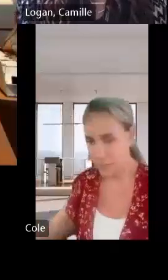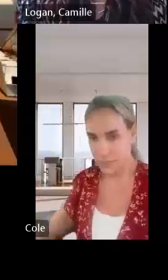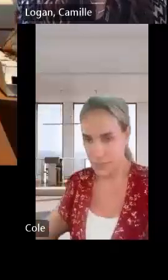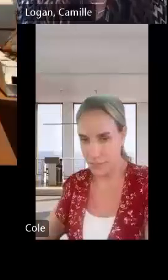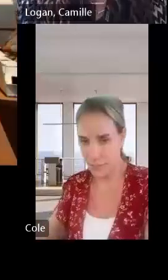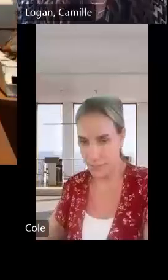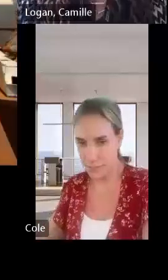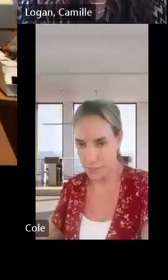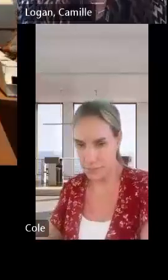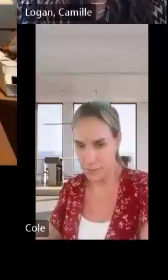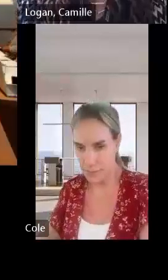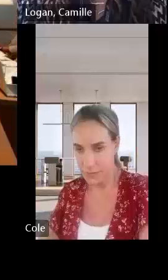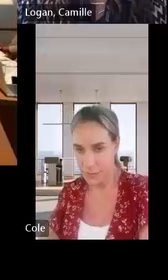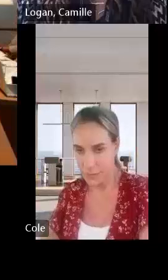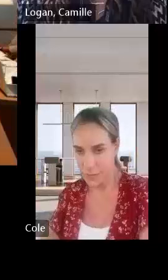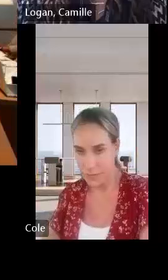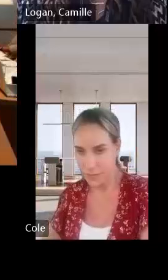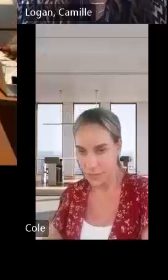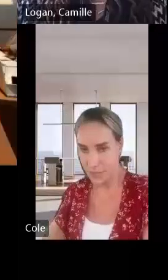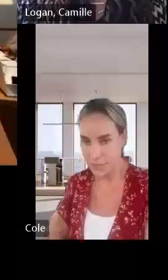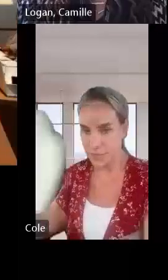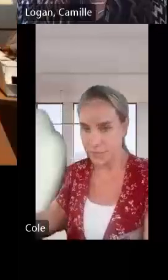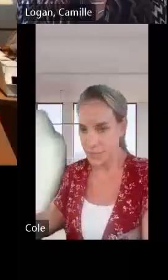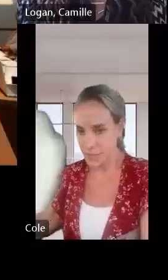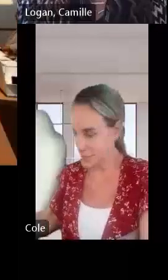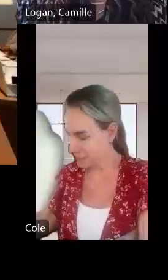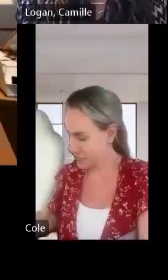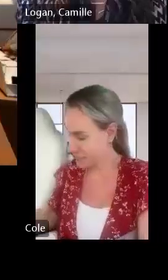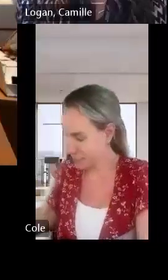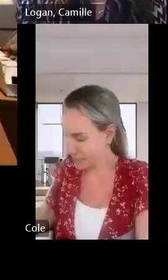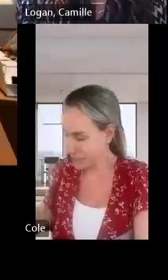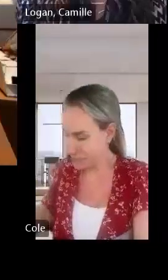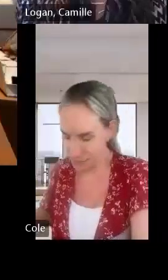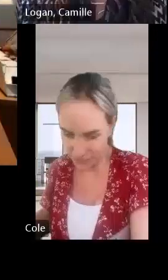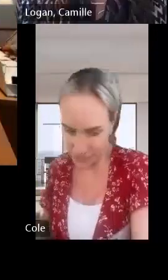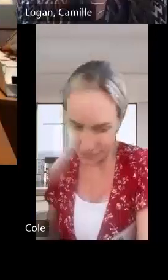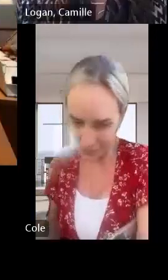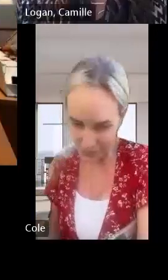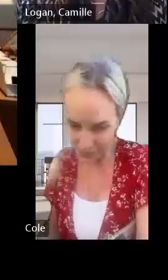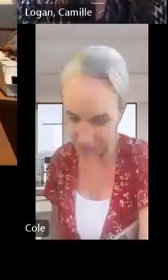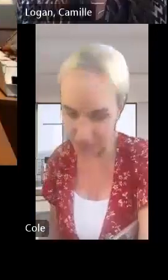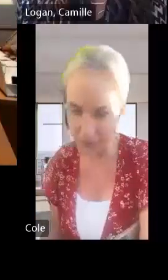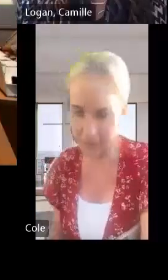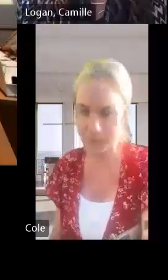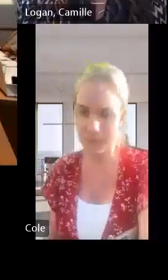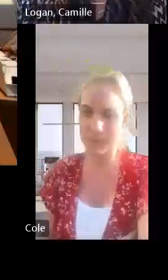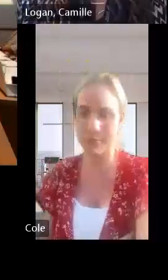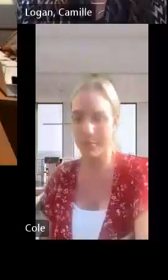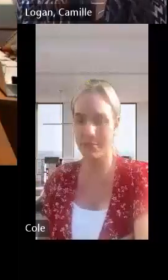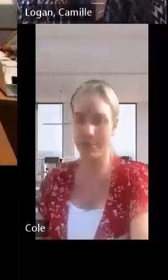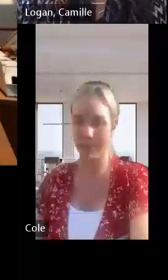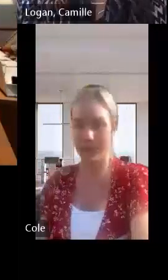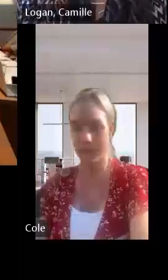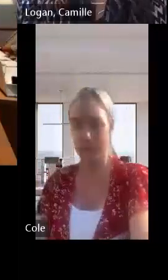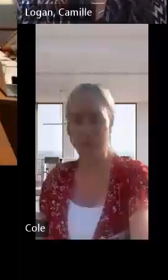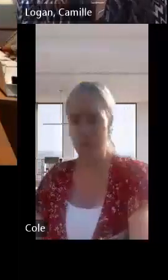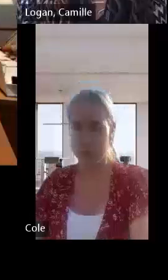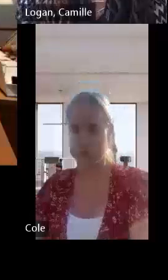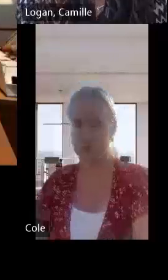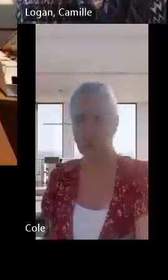looking at for a 1-year period. Is it an ongoing period? What is the intention in terms of duration for this role?